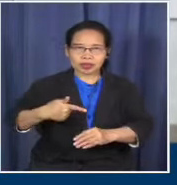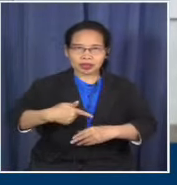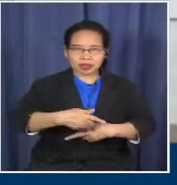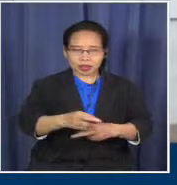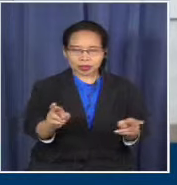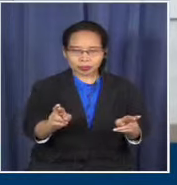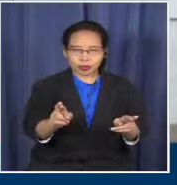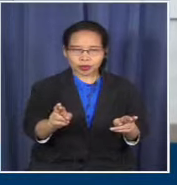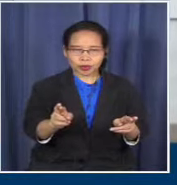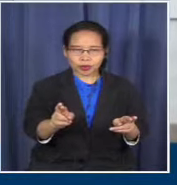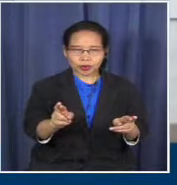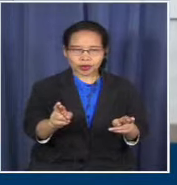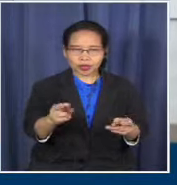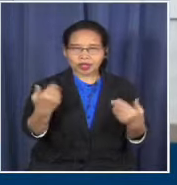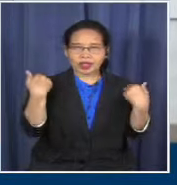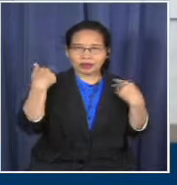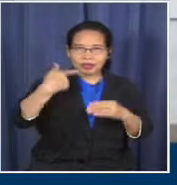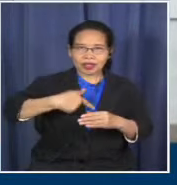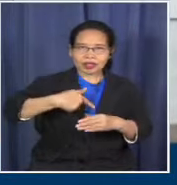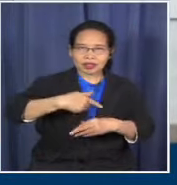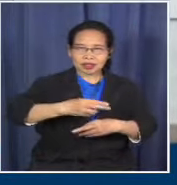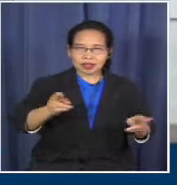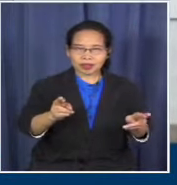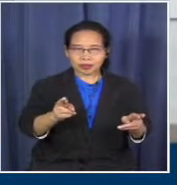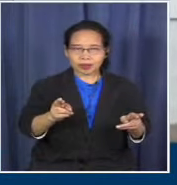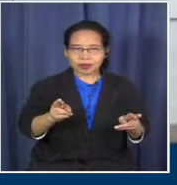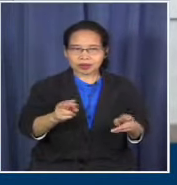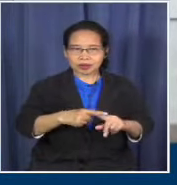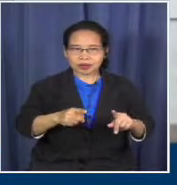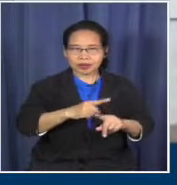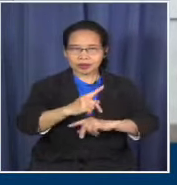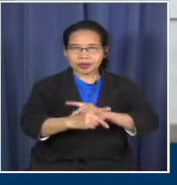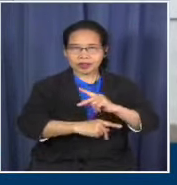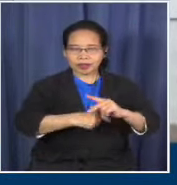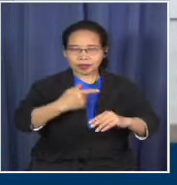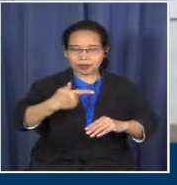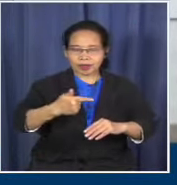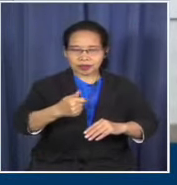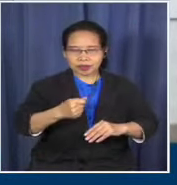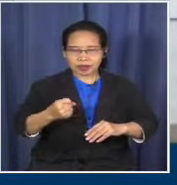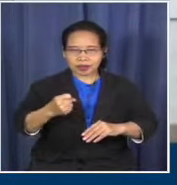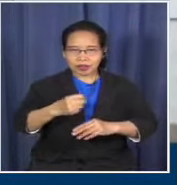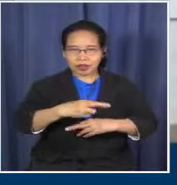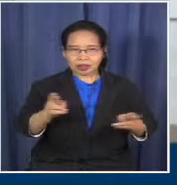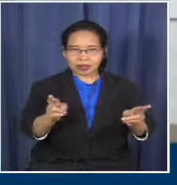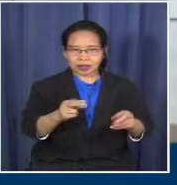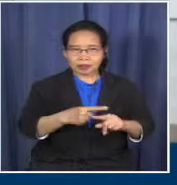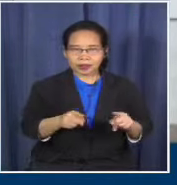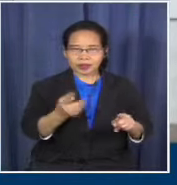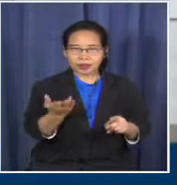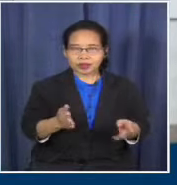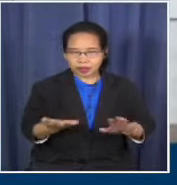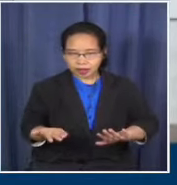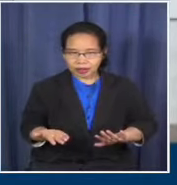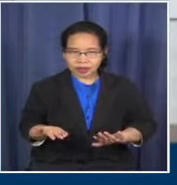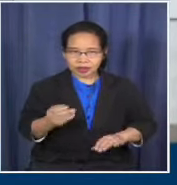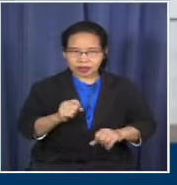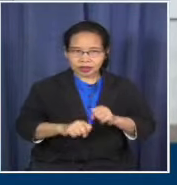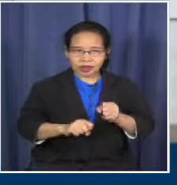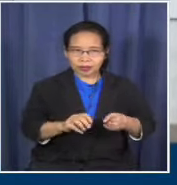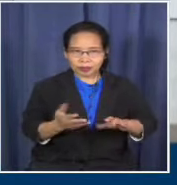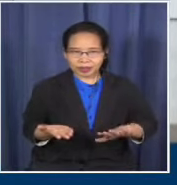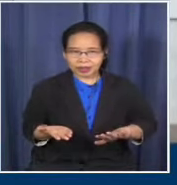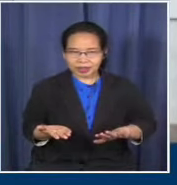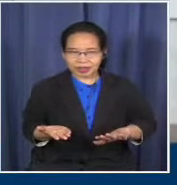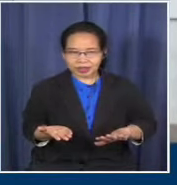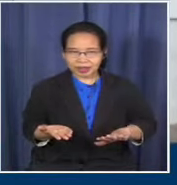in America and are put in the gas chamber, there are gases in that chamber, different kinds of gases, but you will